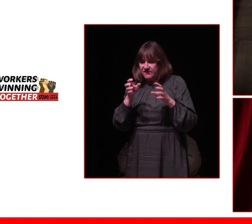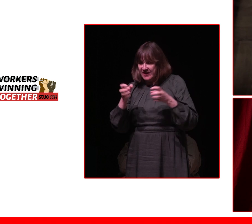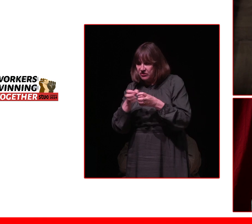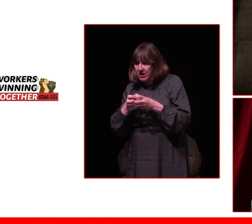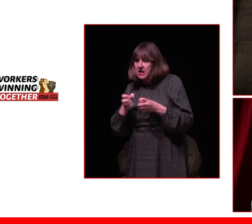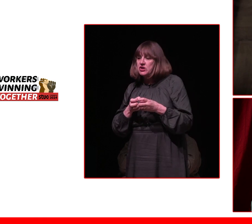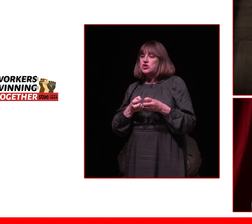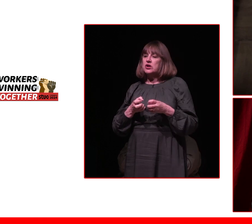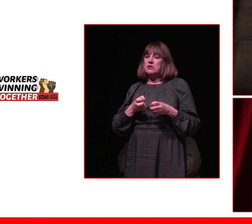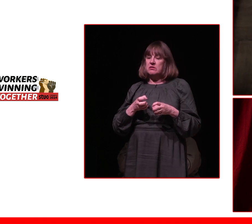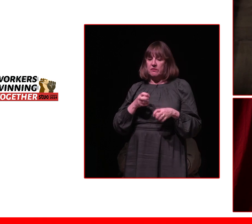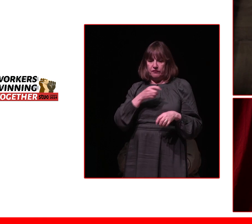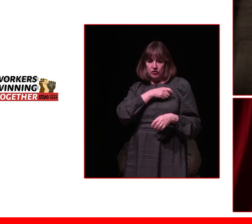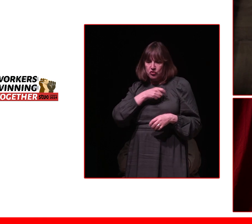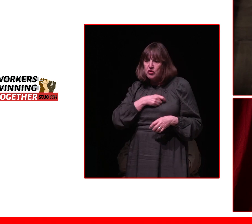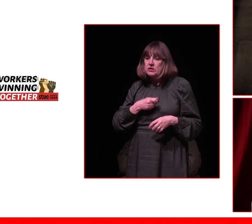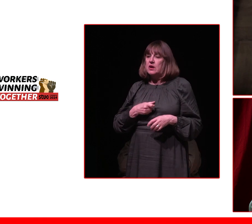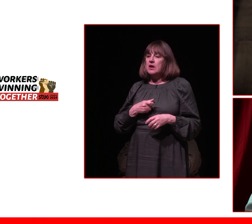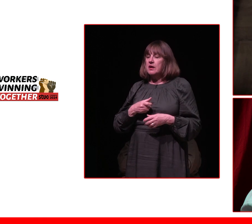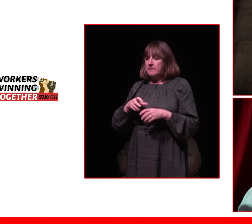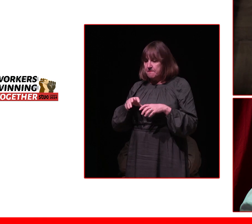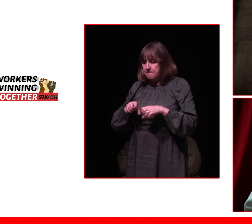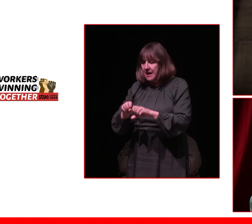bakeries, nurseries,